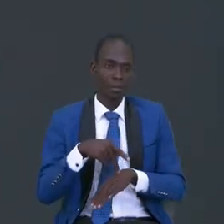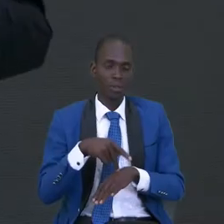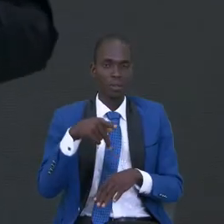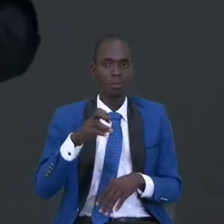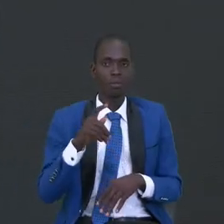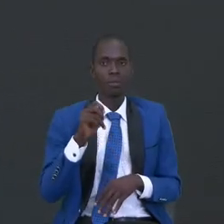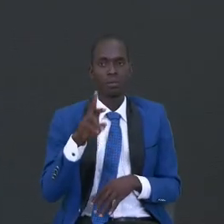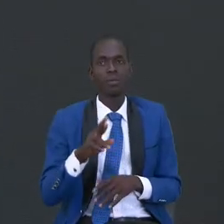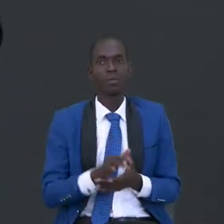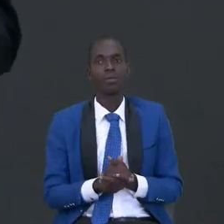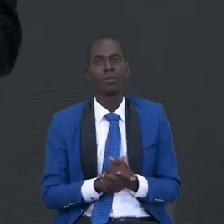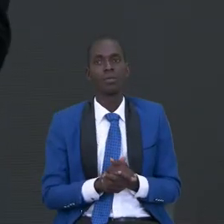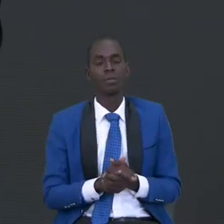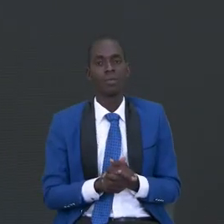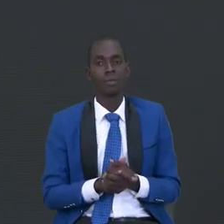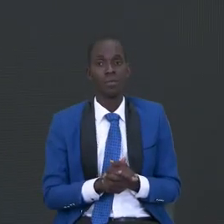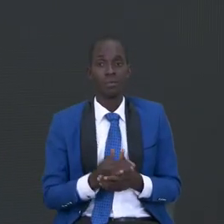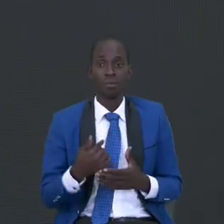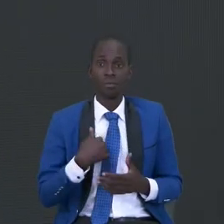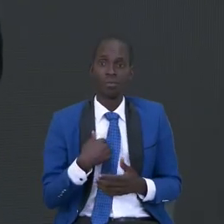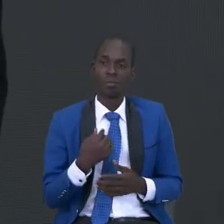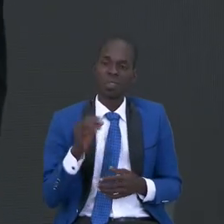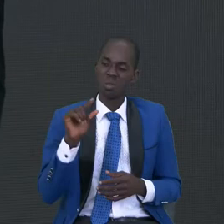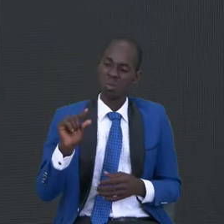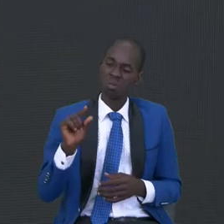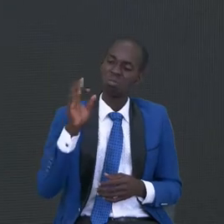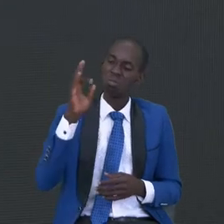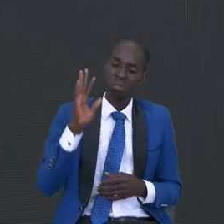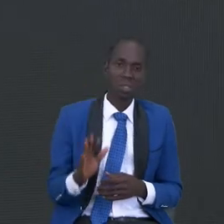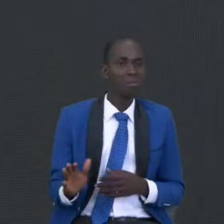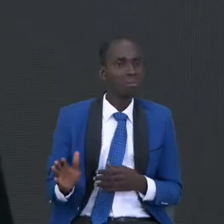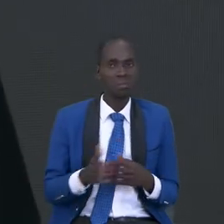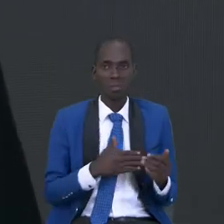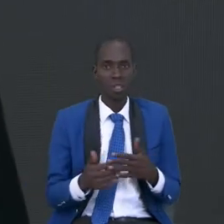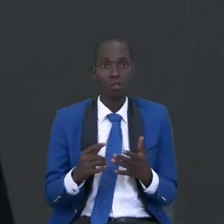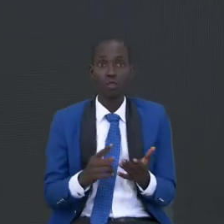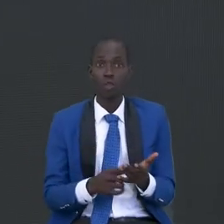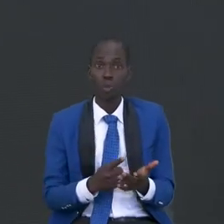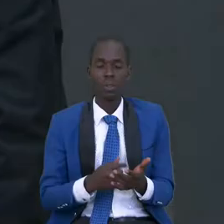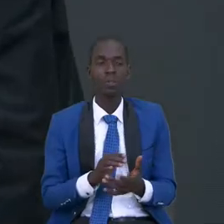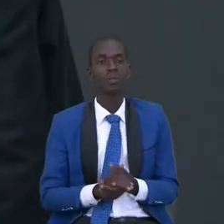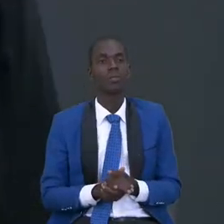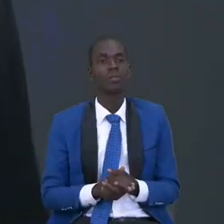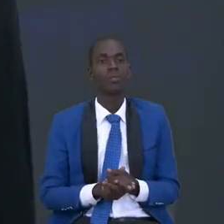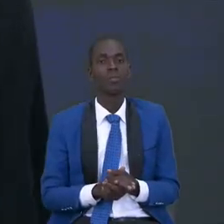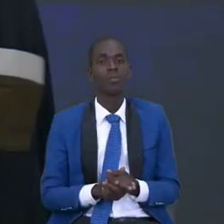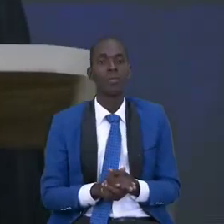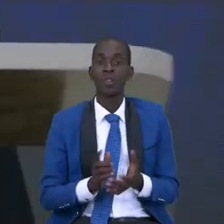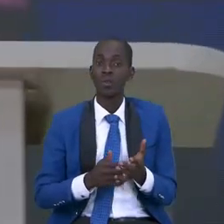a small preacher, but all the same, sometimes small